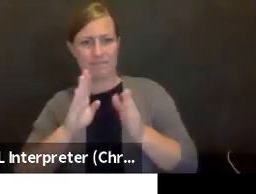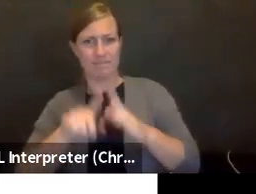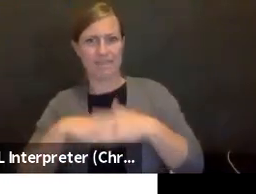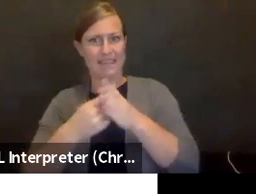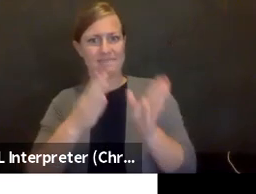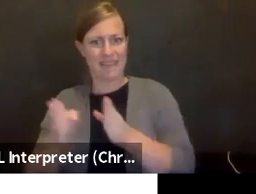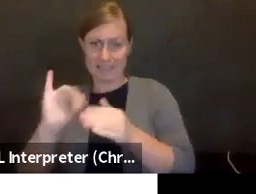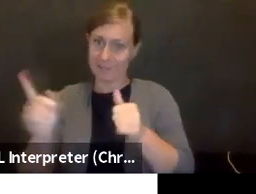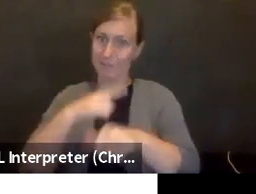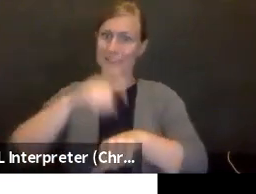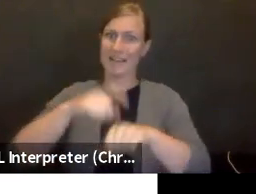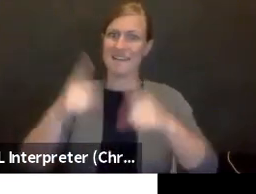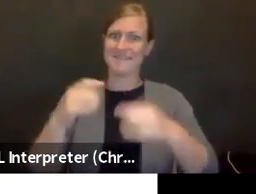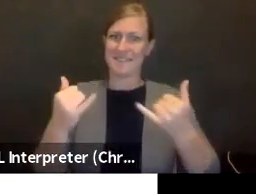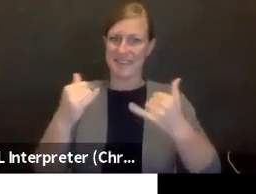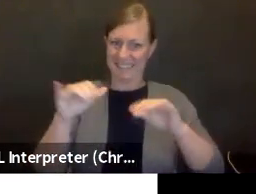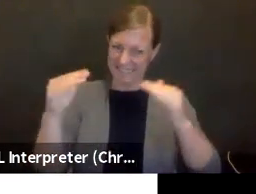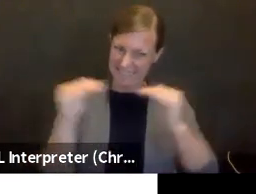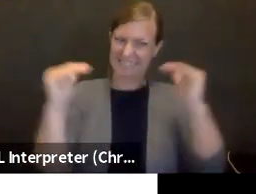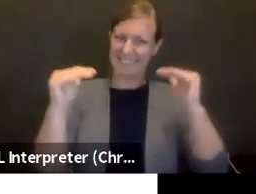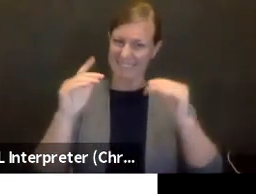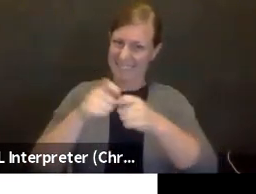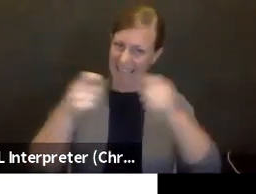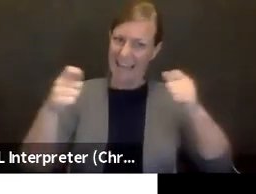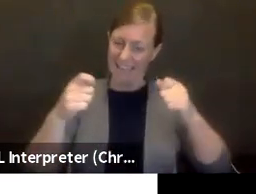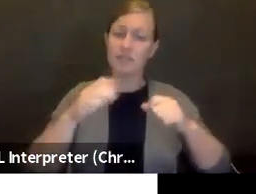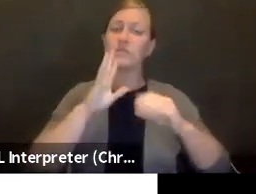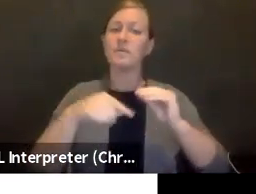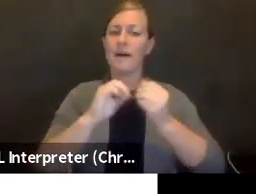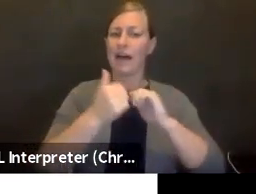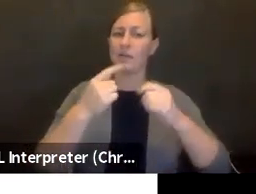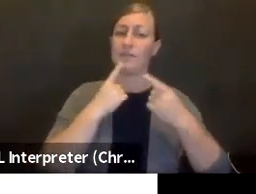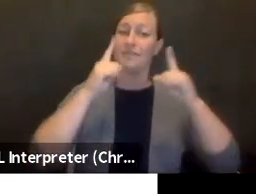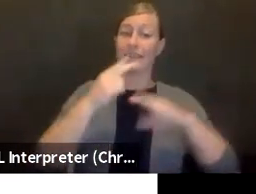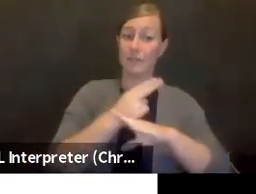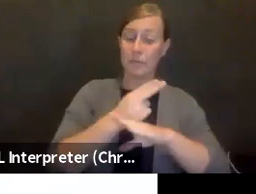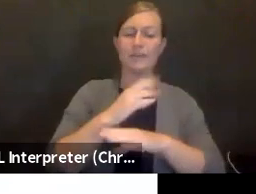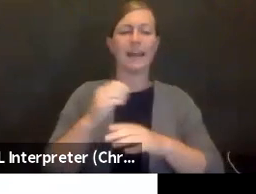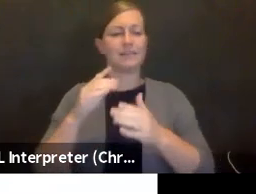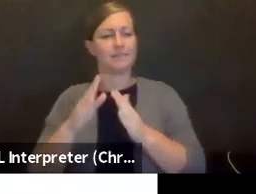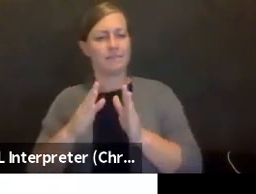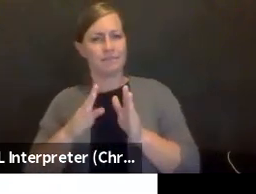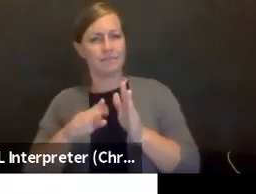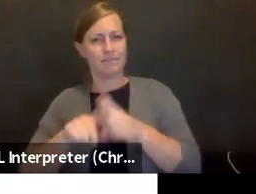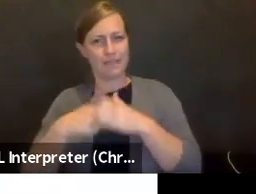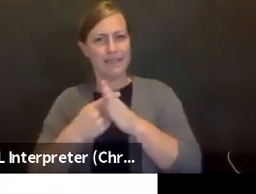definitely focus on effectively using Seesaw as well as beginning the planning model.